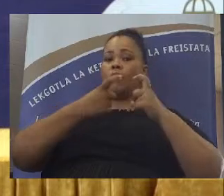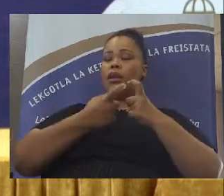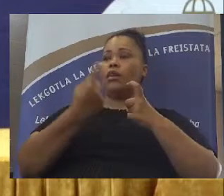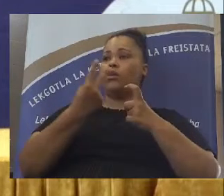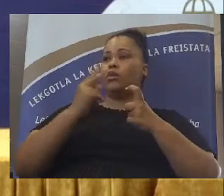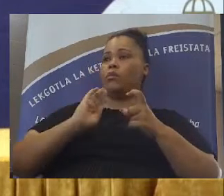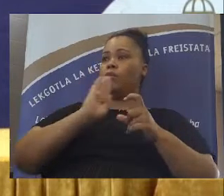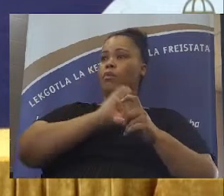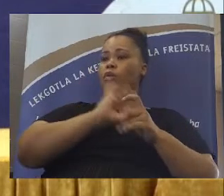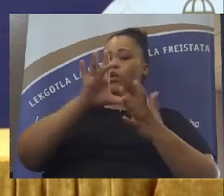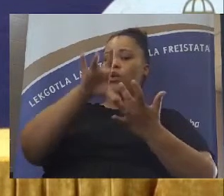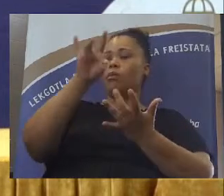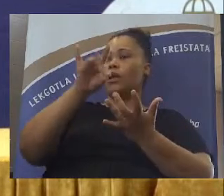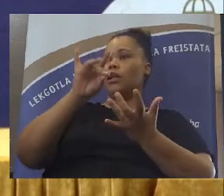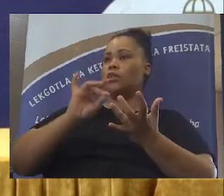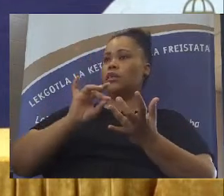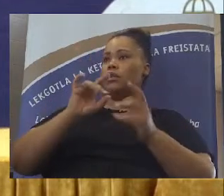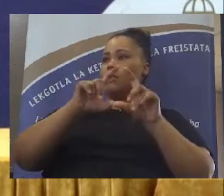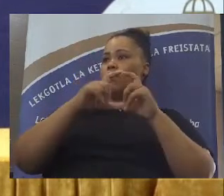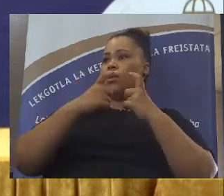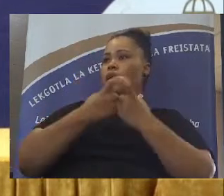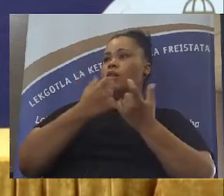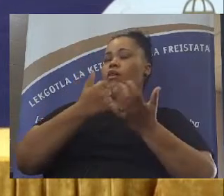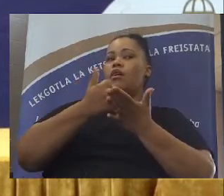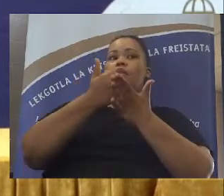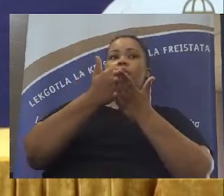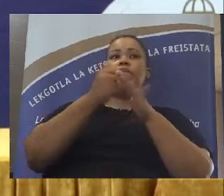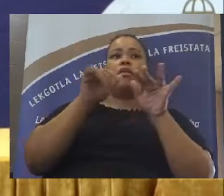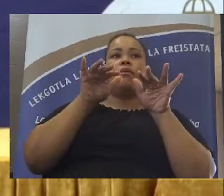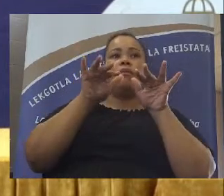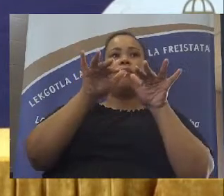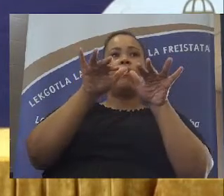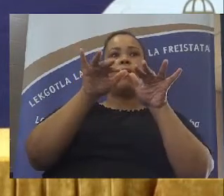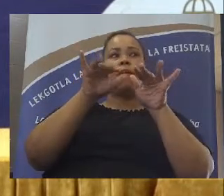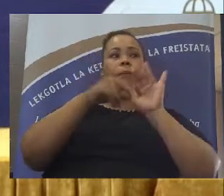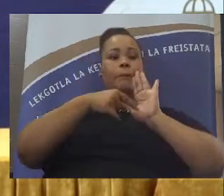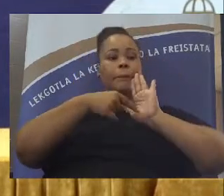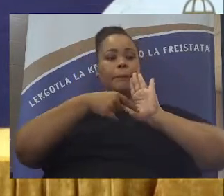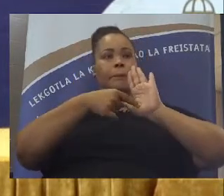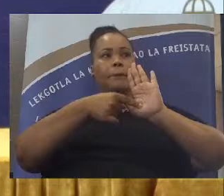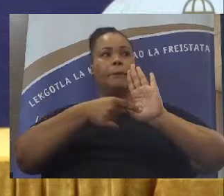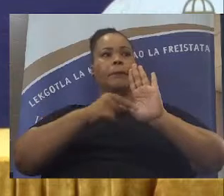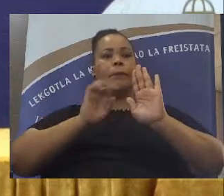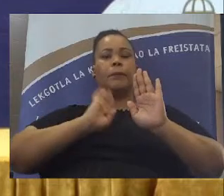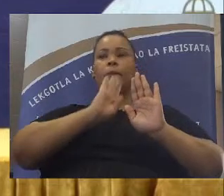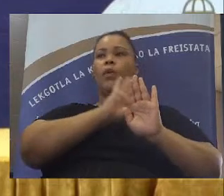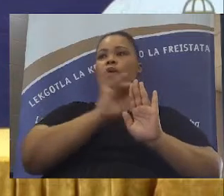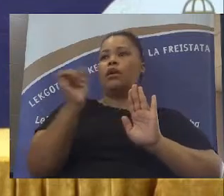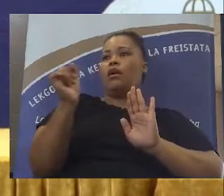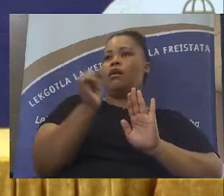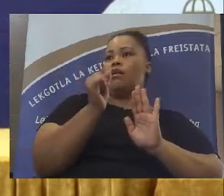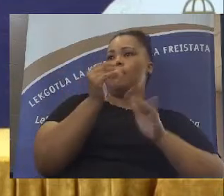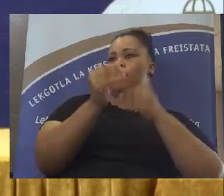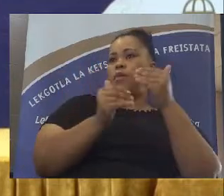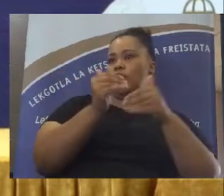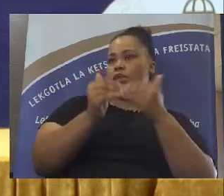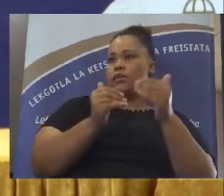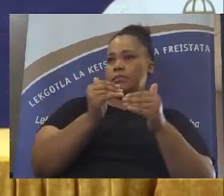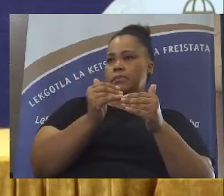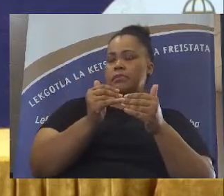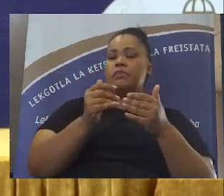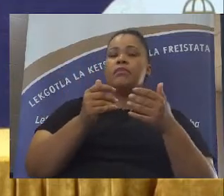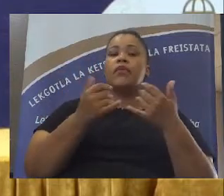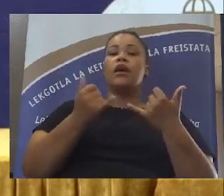nomination committee to assist in the public and transparent board appointment processes. We've looked at the current